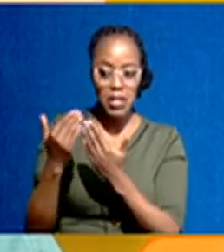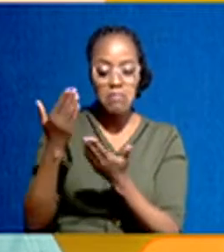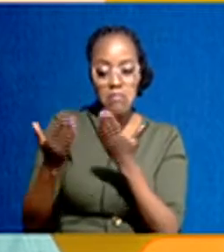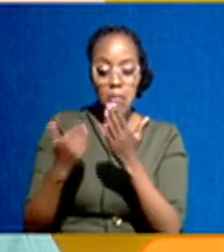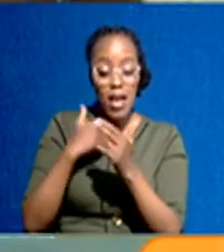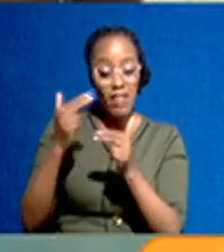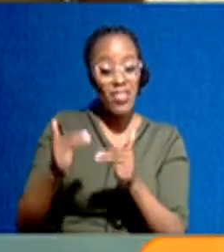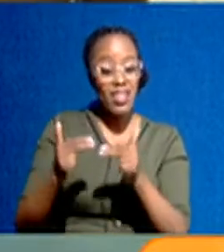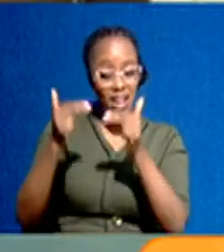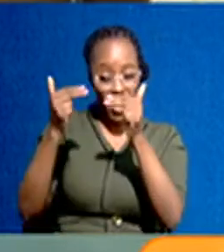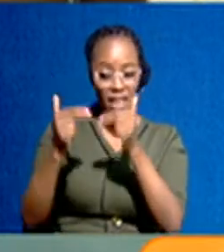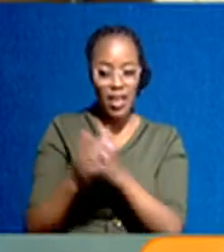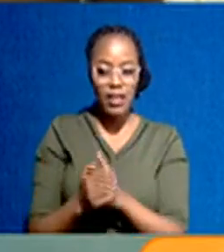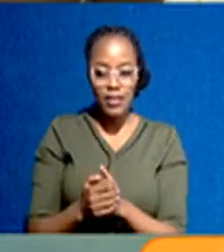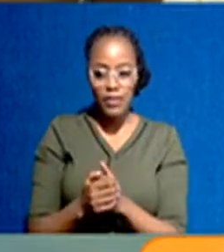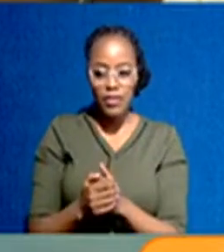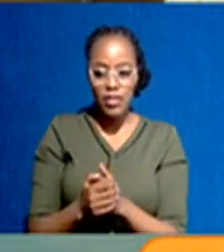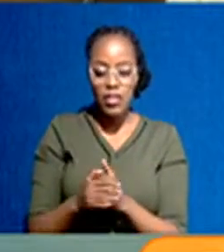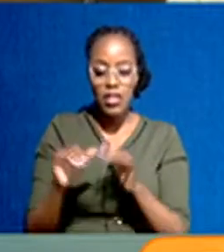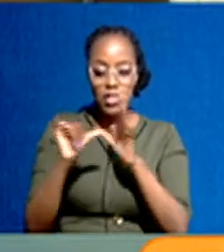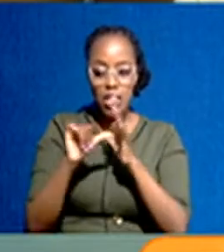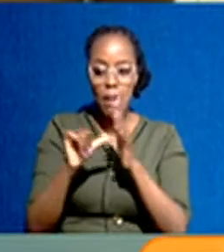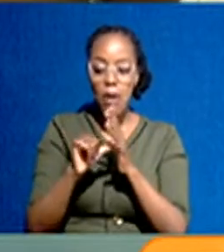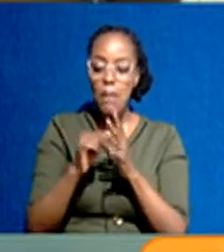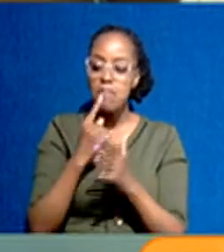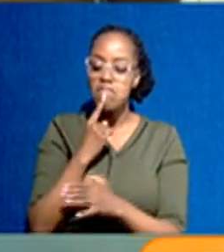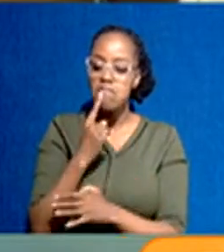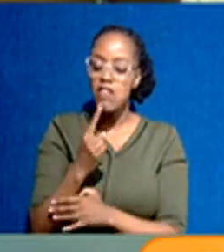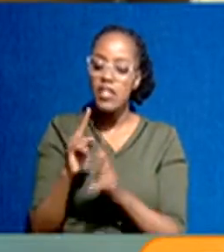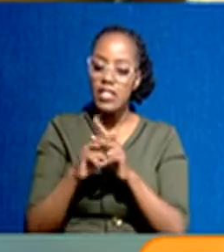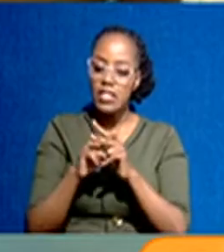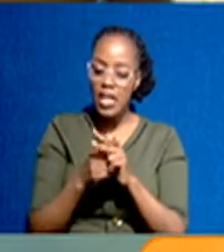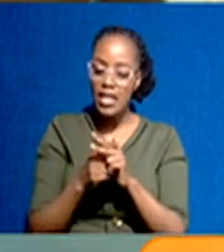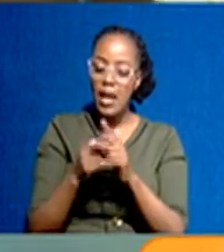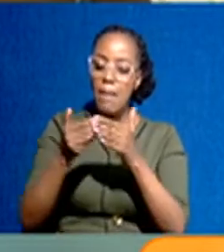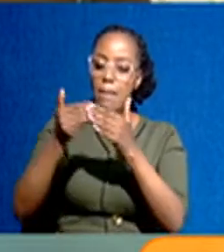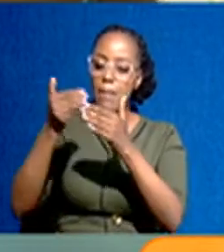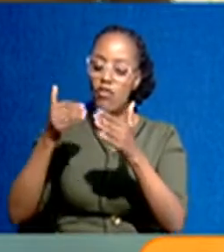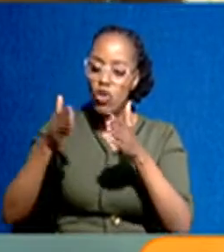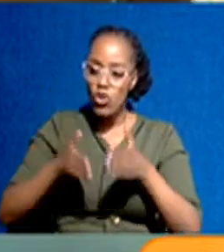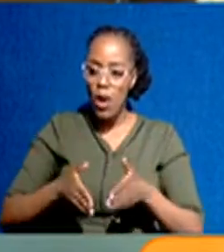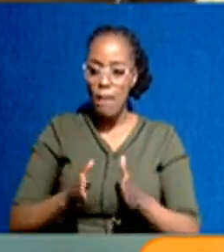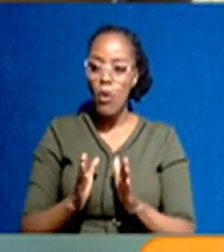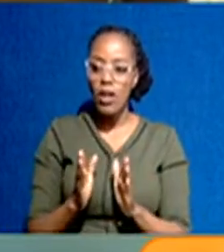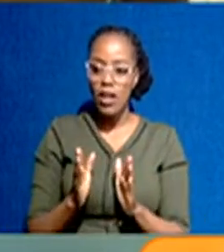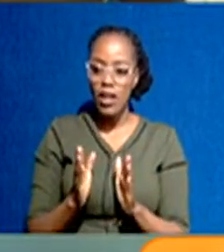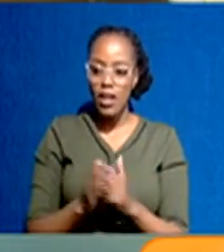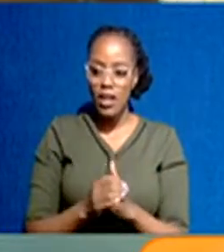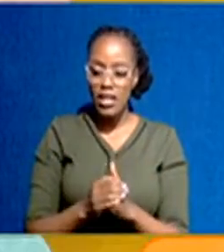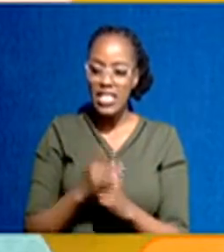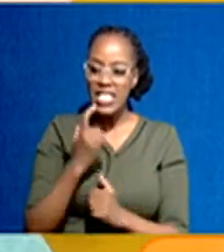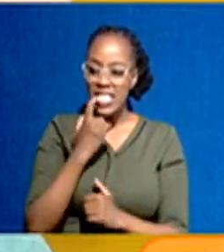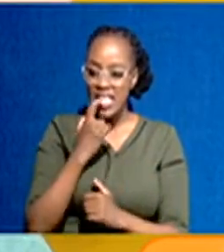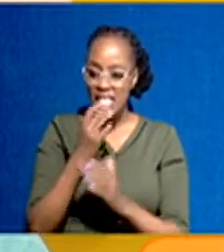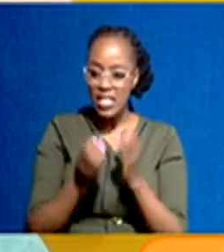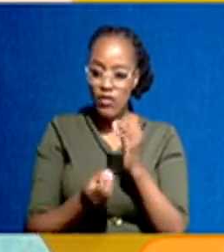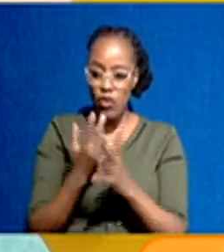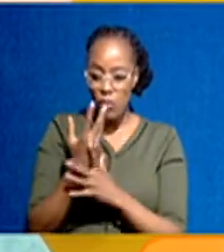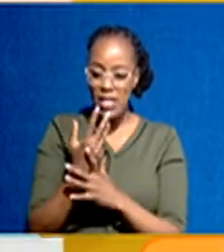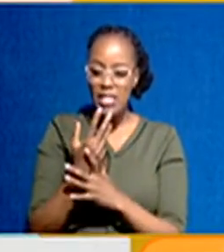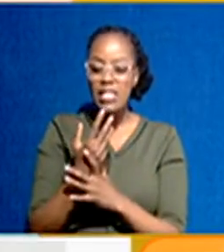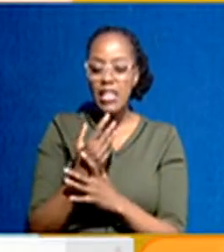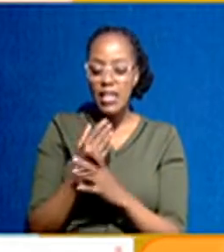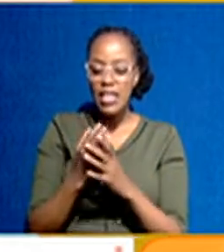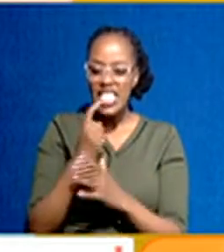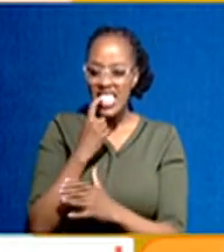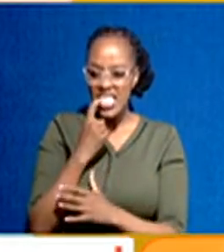even higher. It's a problem, he says, starts long before birth. And teeth formation, milk teeth,